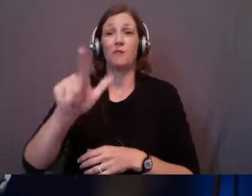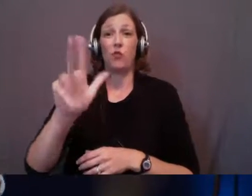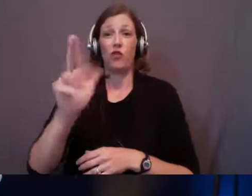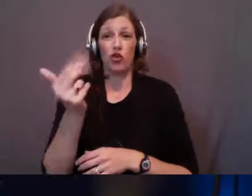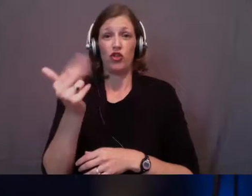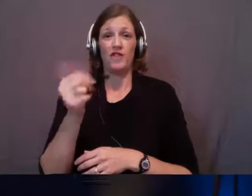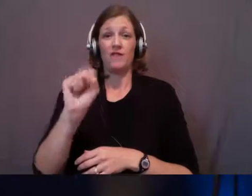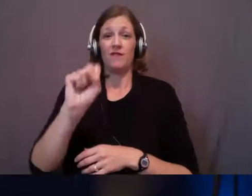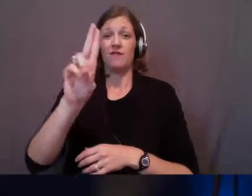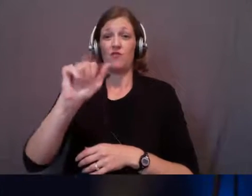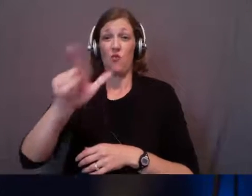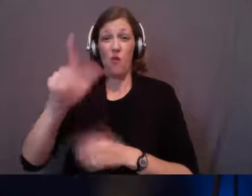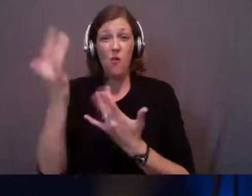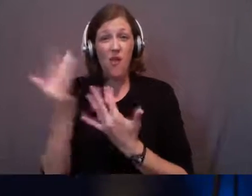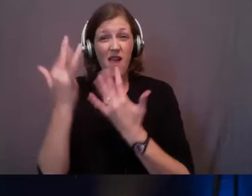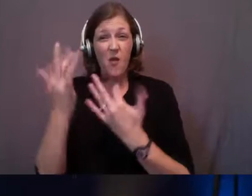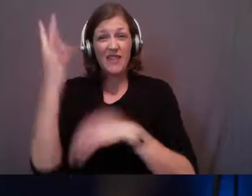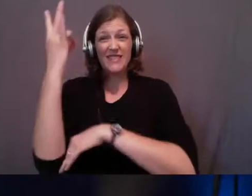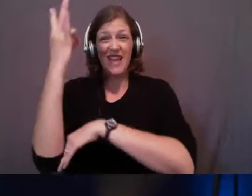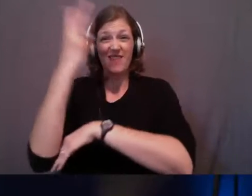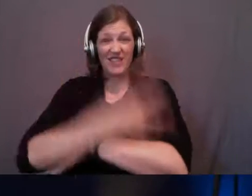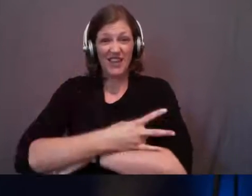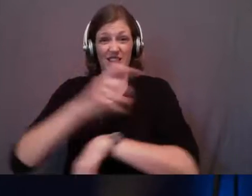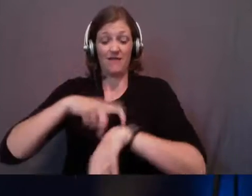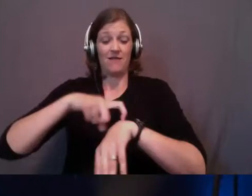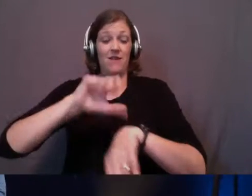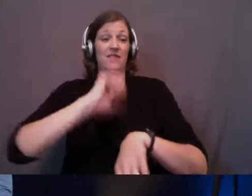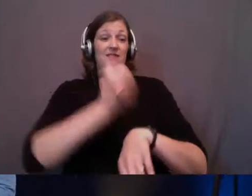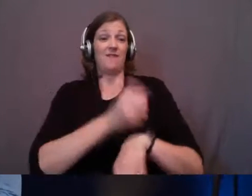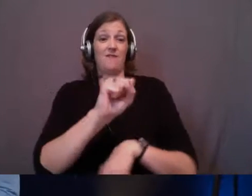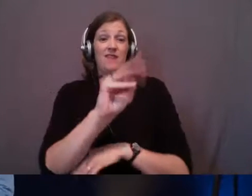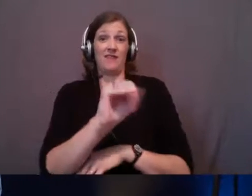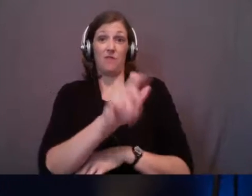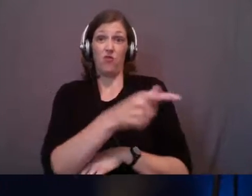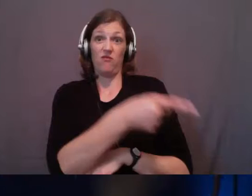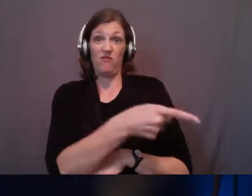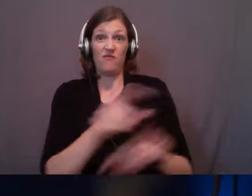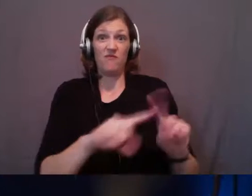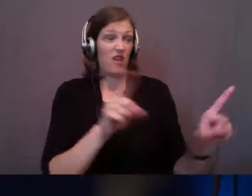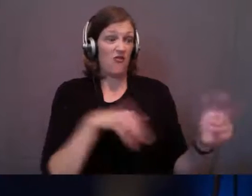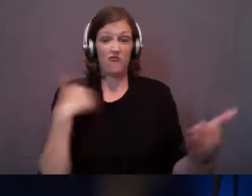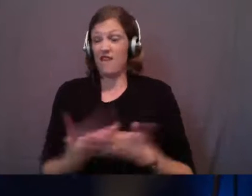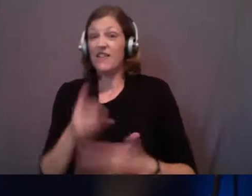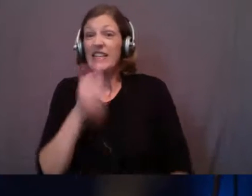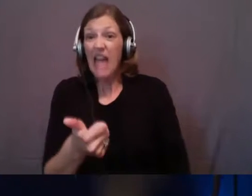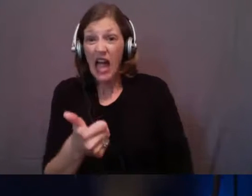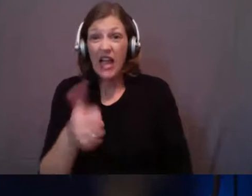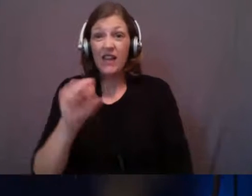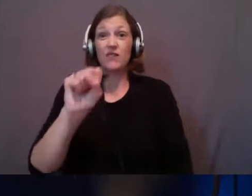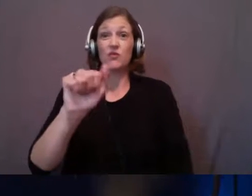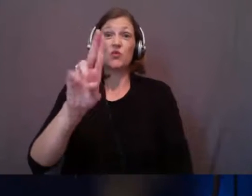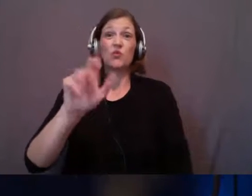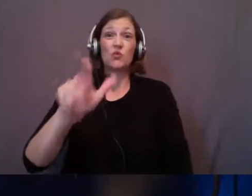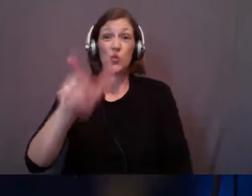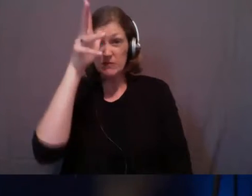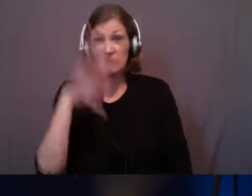waited 7 days, and the time set by Samuel, but Samuel did not come to Gilgal. And Saul's men began to scatter, so